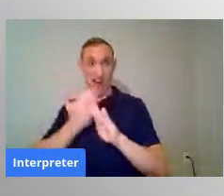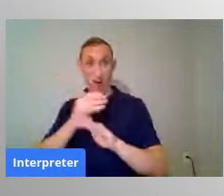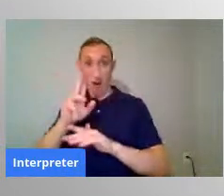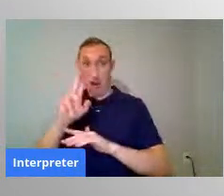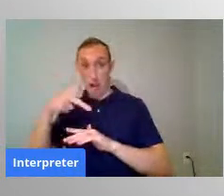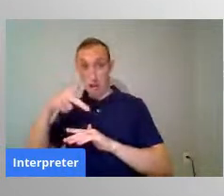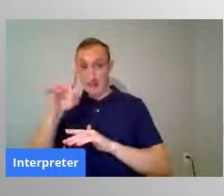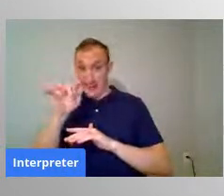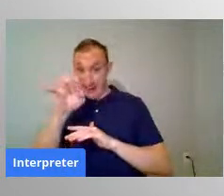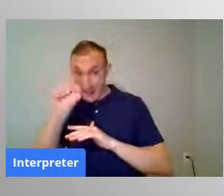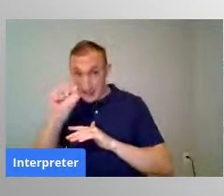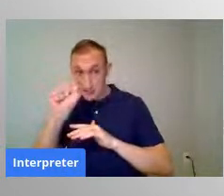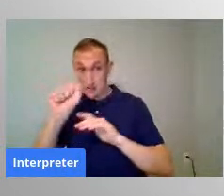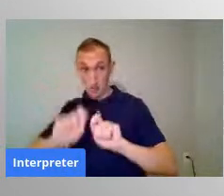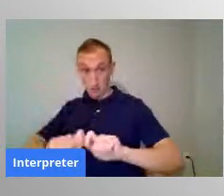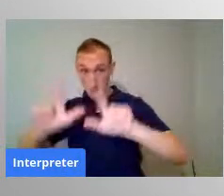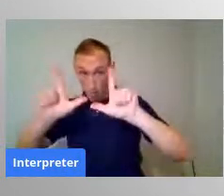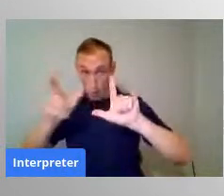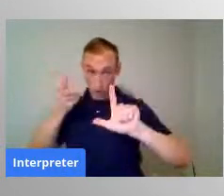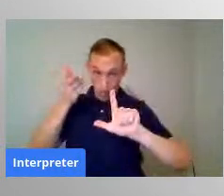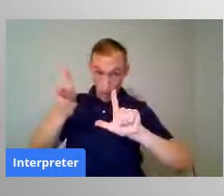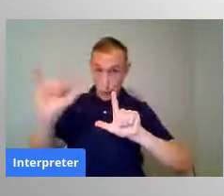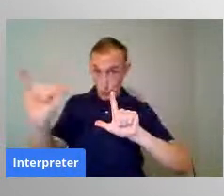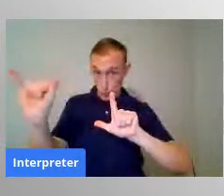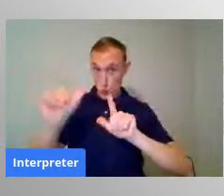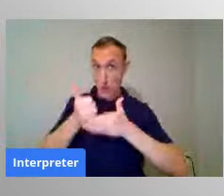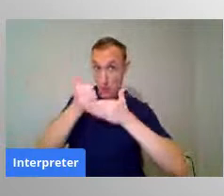We can do that. Thank you.